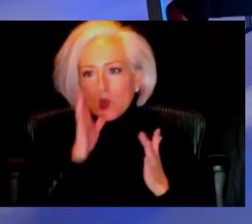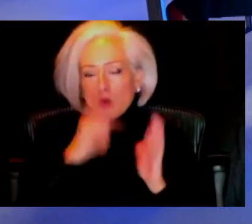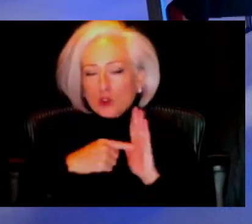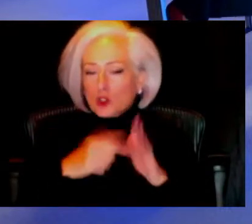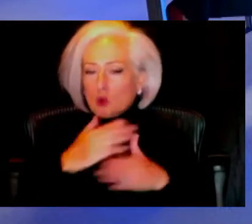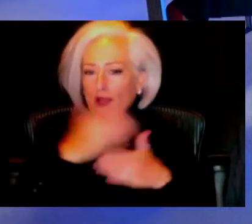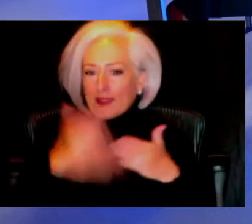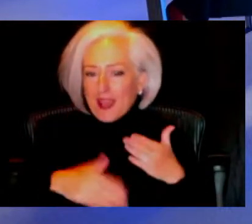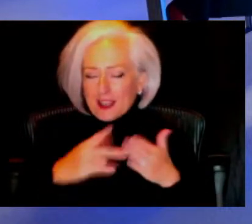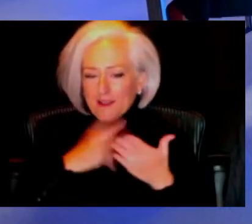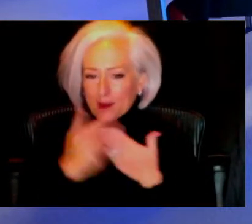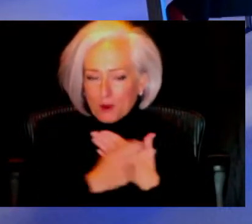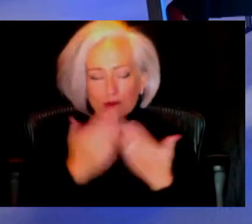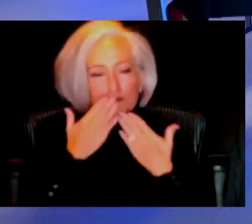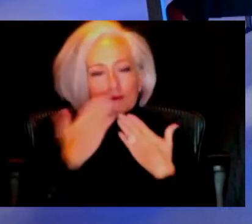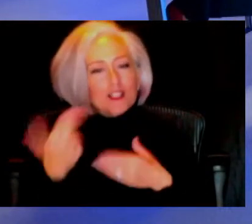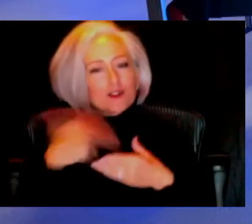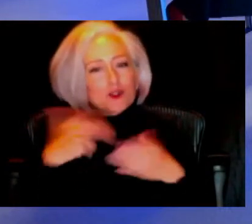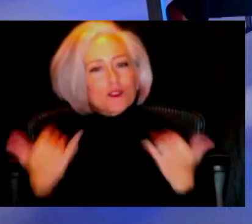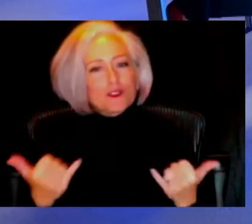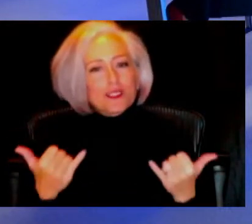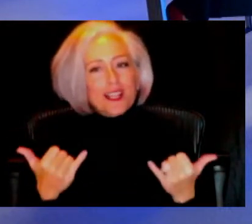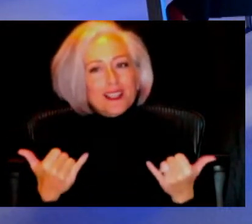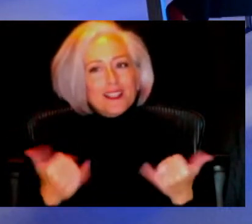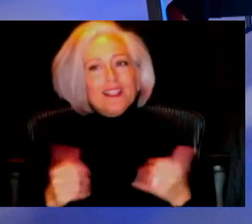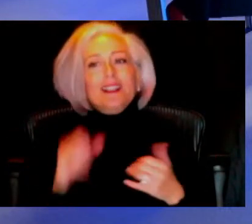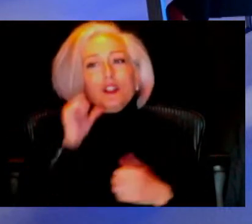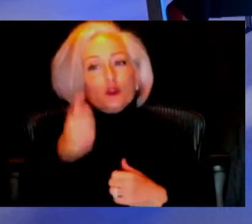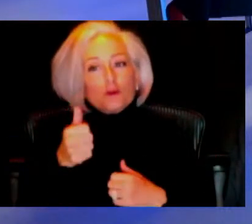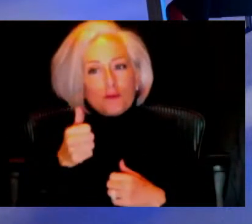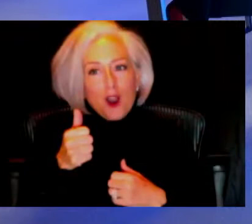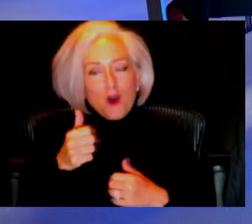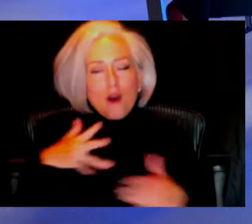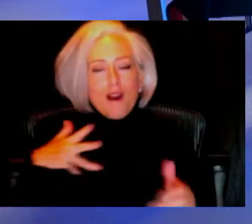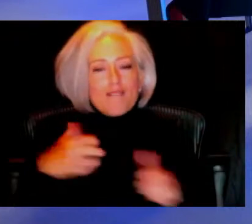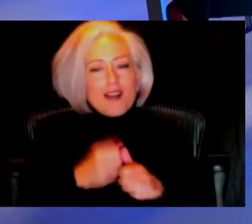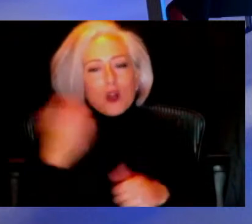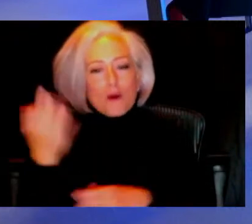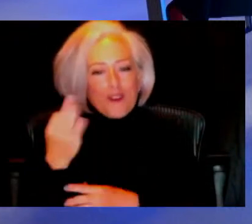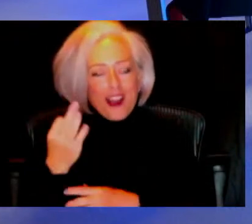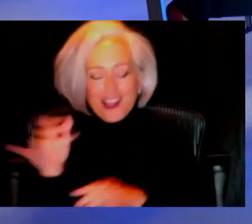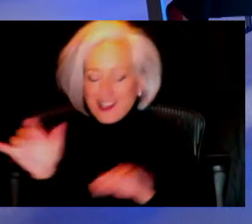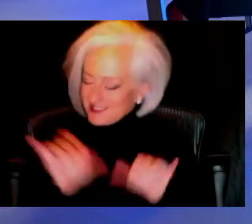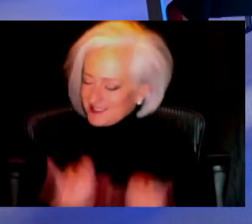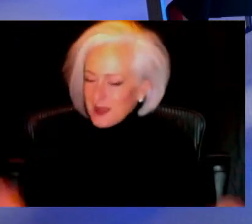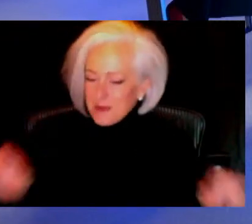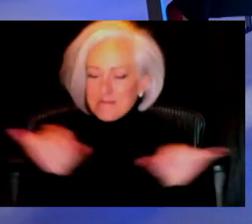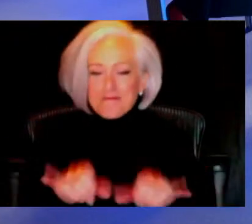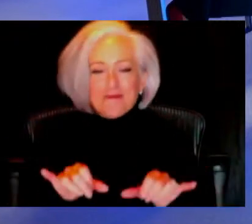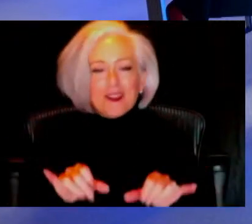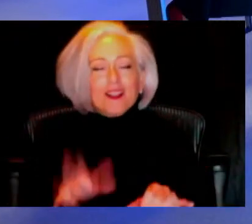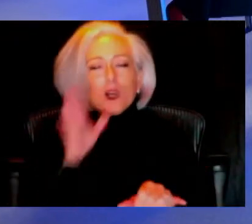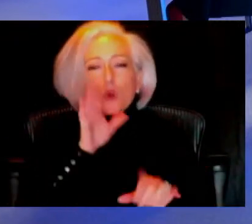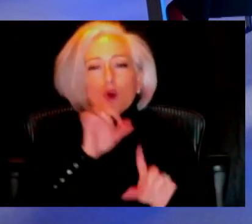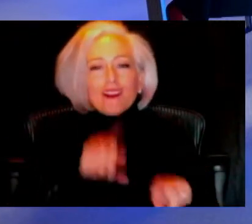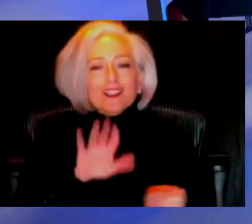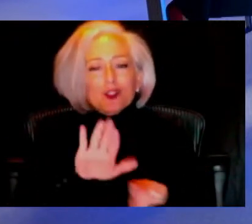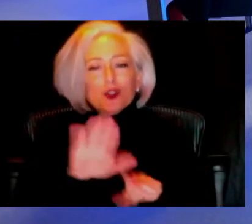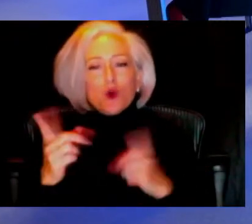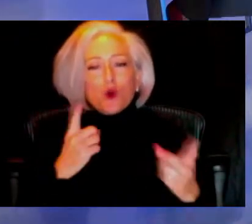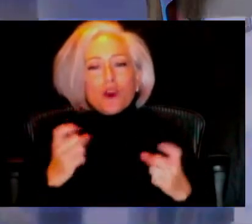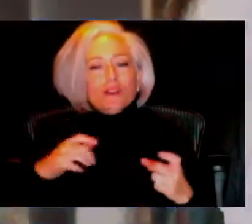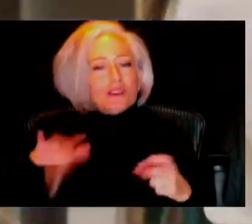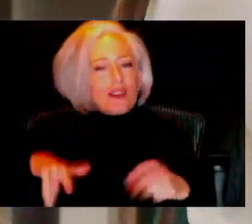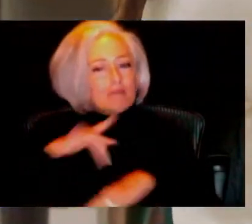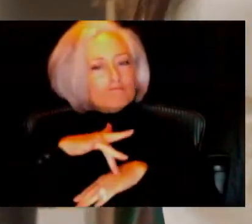Thanks for being with us. Coming up tomorrow, it is Follow-Up Friday, as always. So we're going to get to some of those questions that we did not get to earlier in the week. We're also going